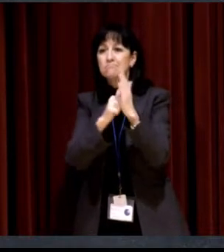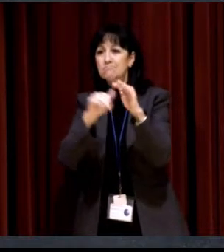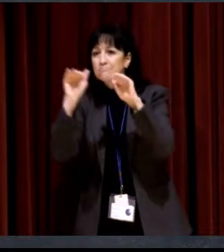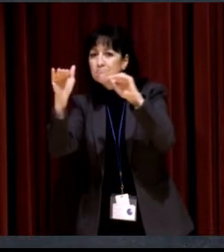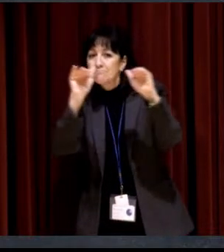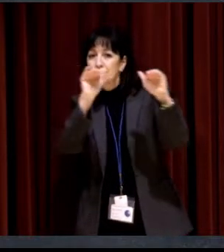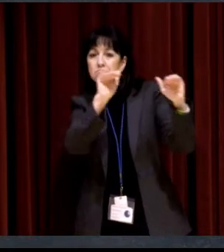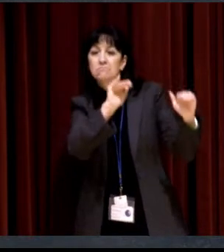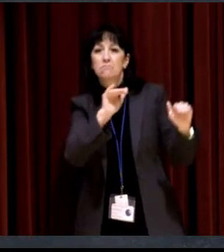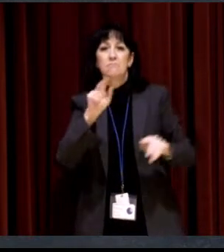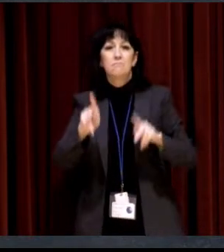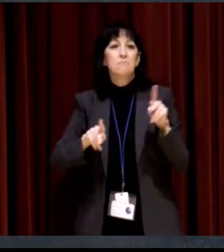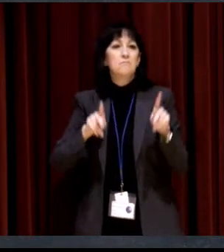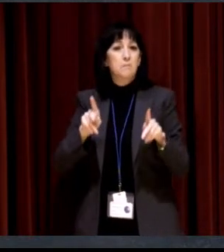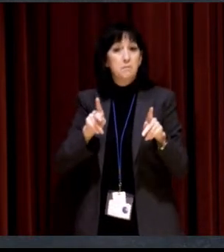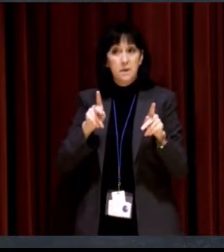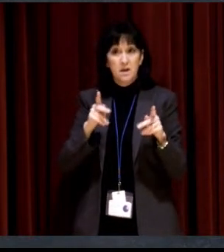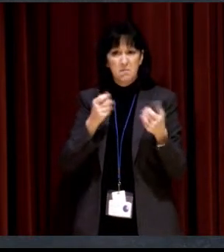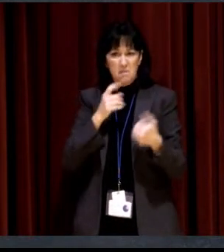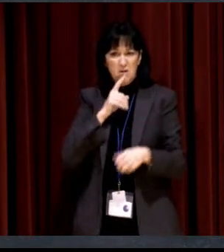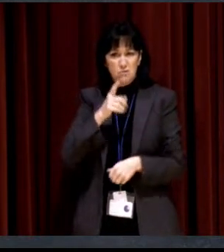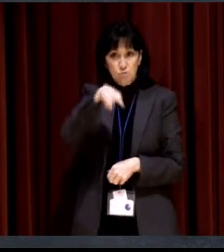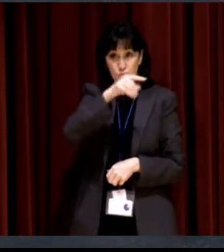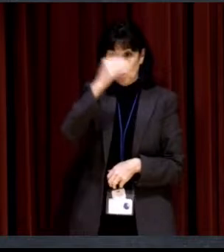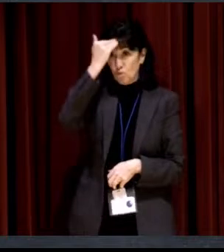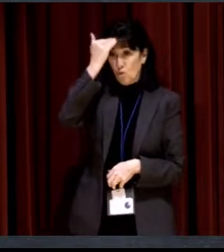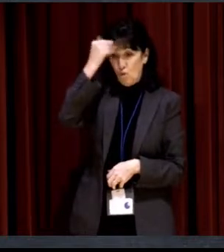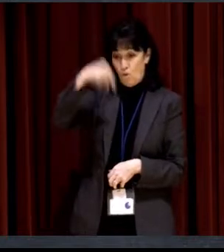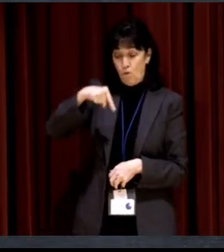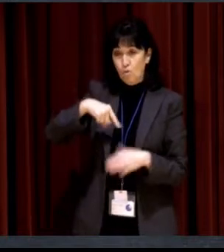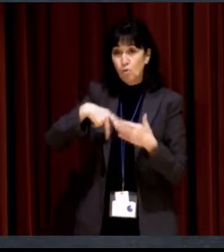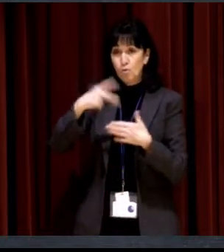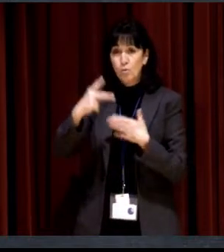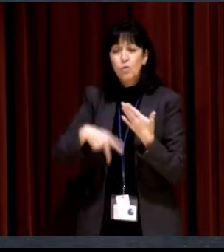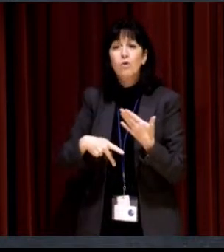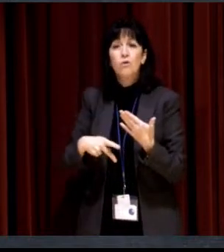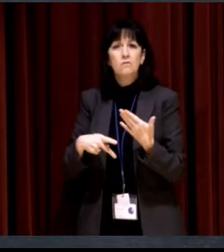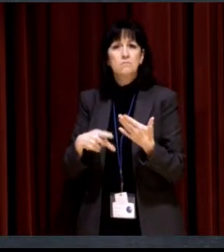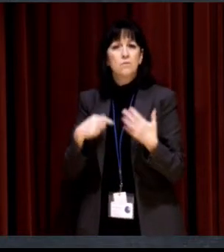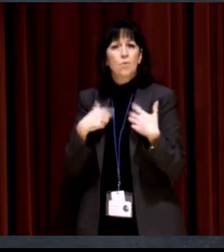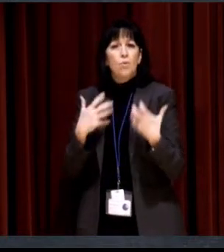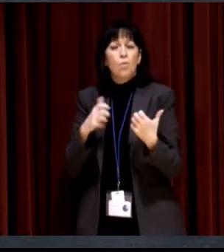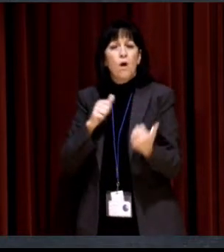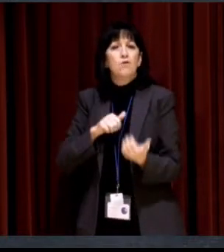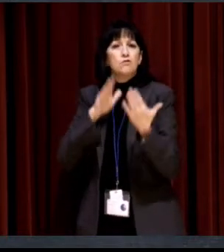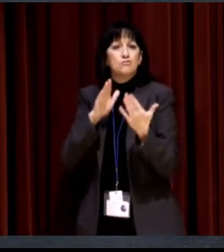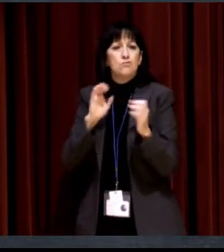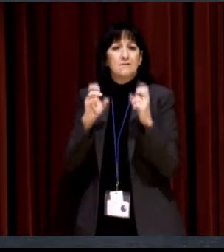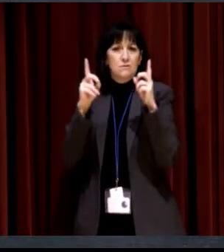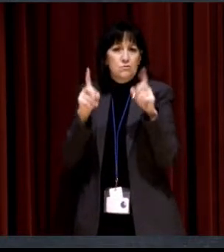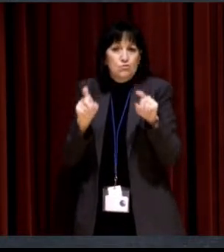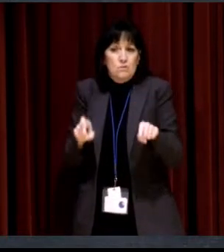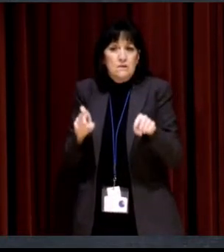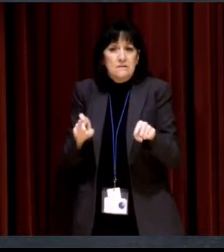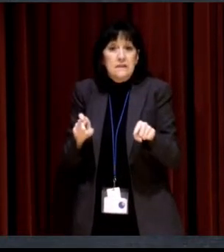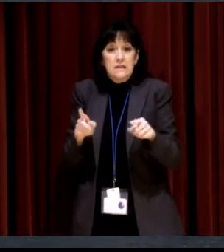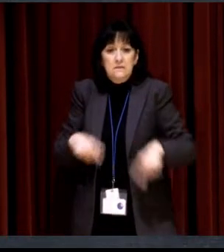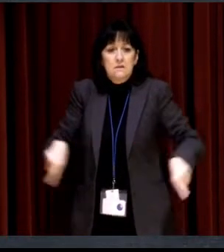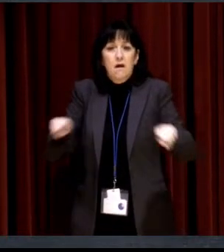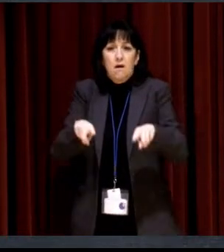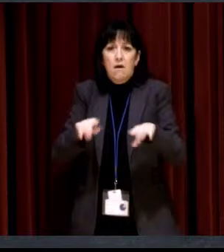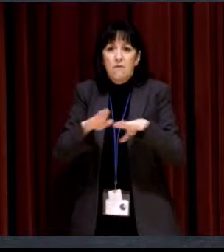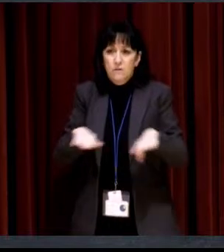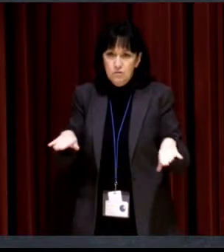and frankly to promote what we think is a better way of addressing the educational needs of our children. And because it's